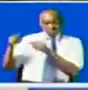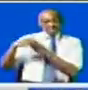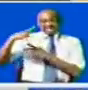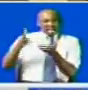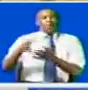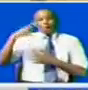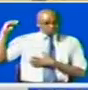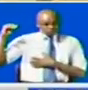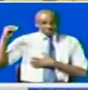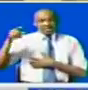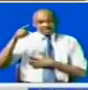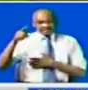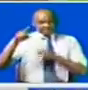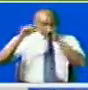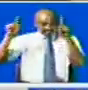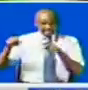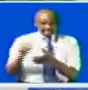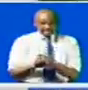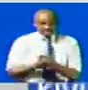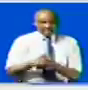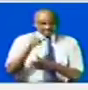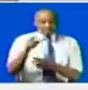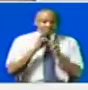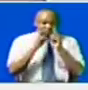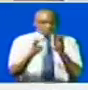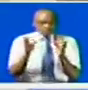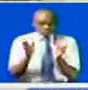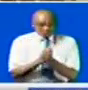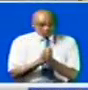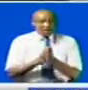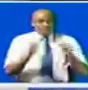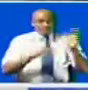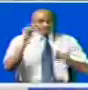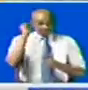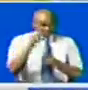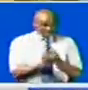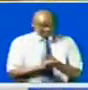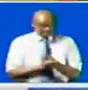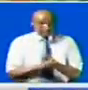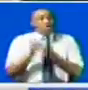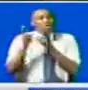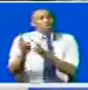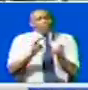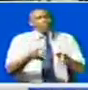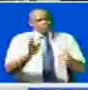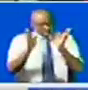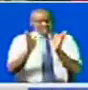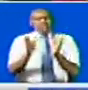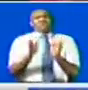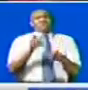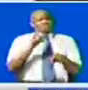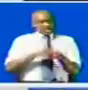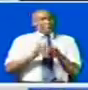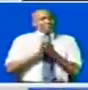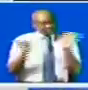off. And after that, the results will be at the Bomas of Kenya. Normally, Linda, during the